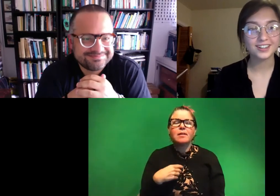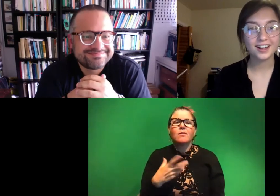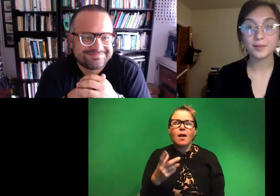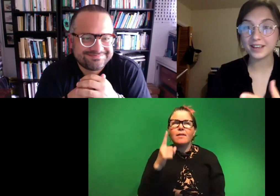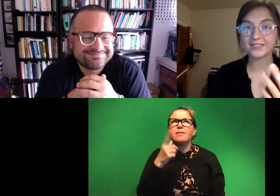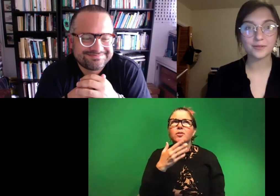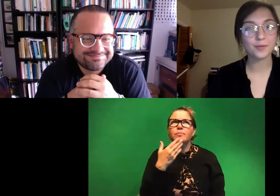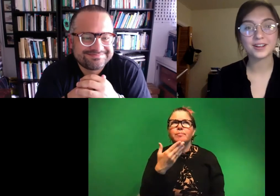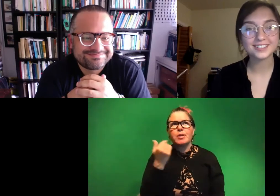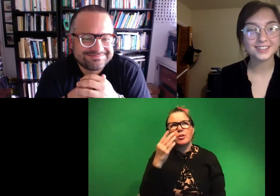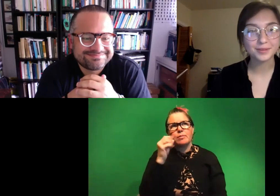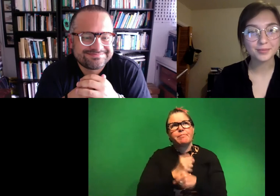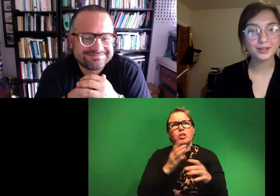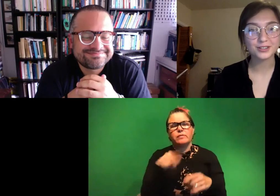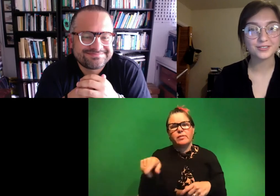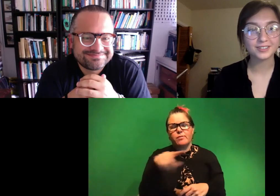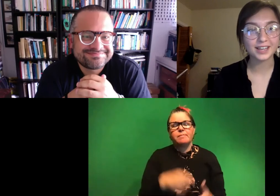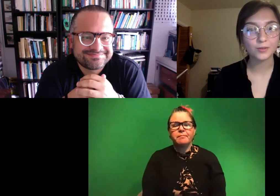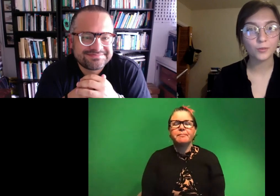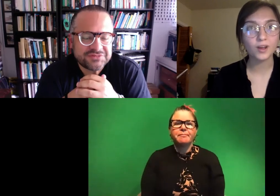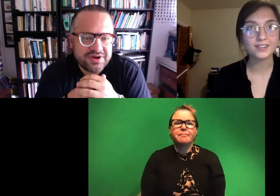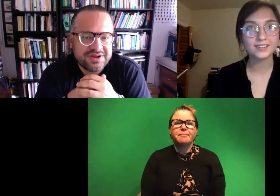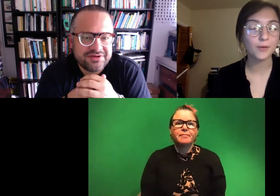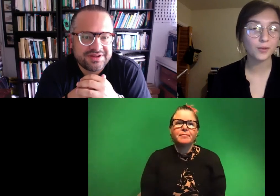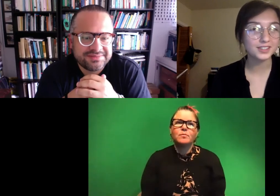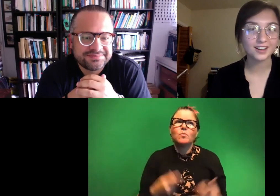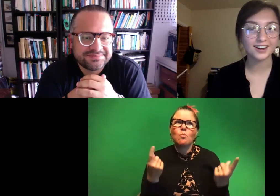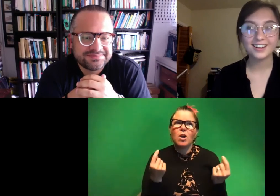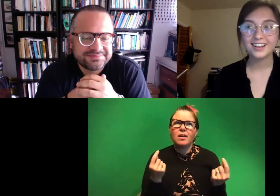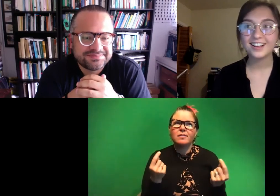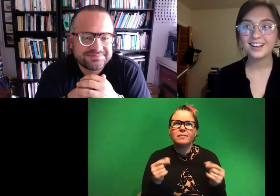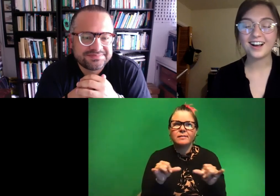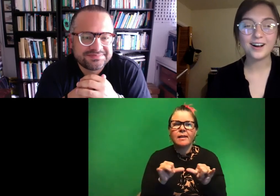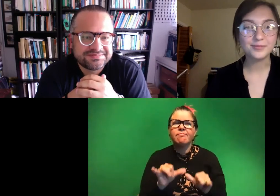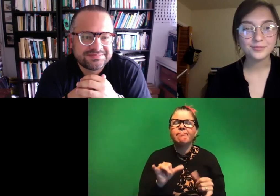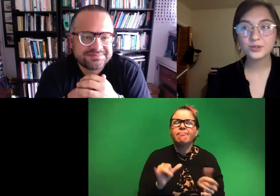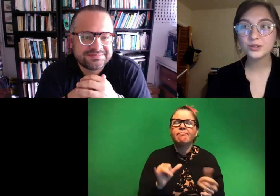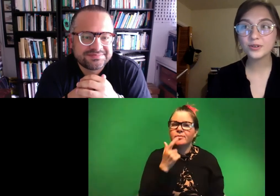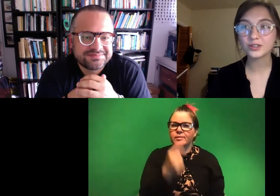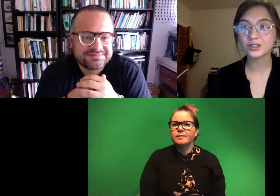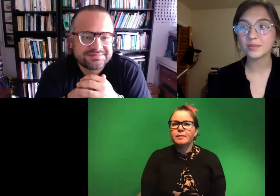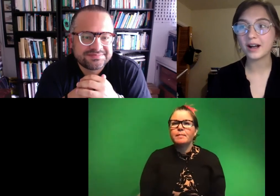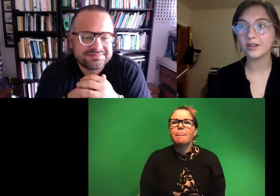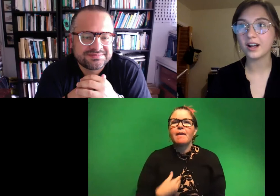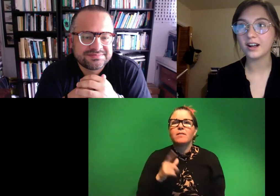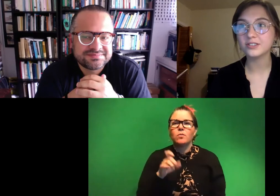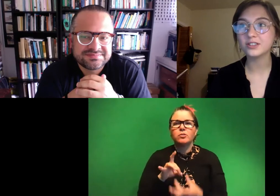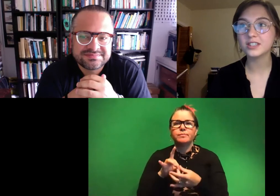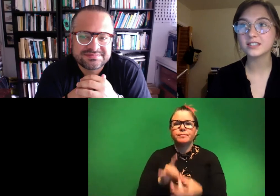picture and give everyone else here a better picture of like what these are. We do have a question